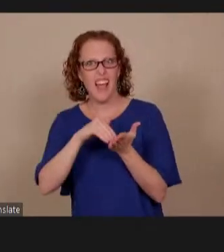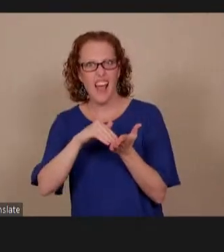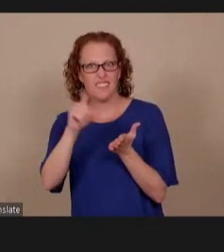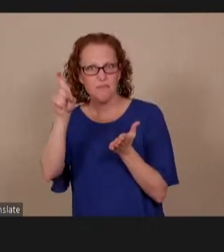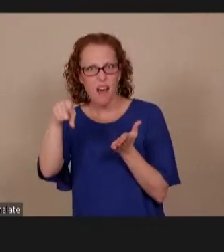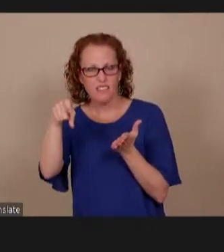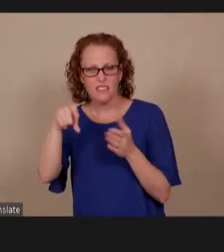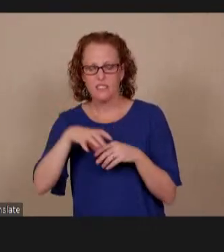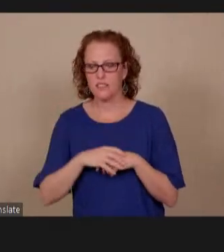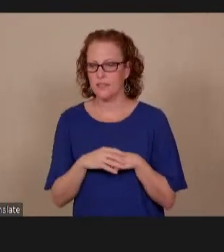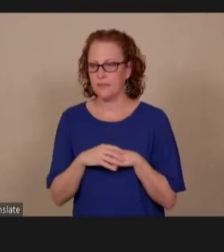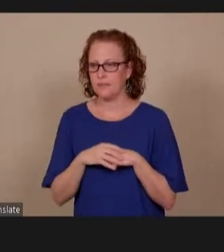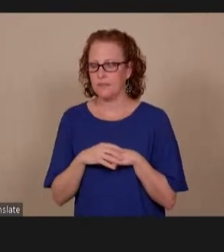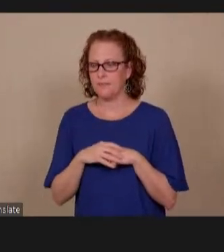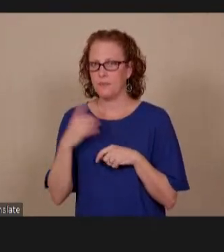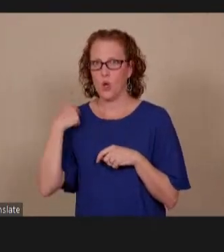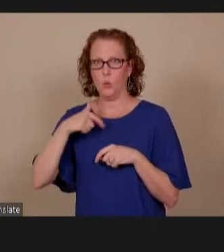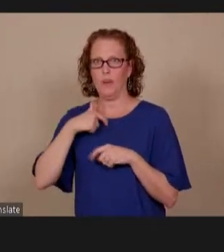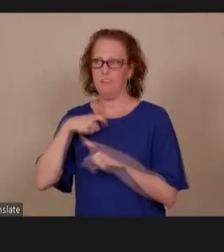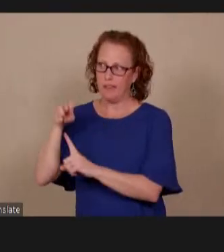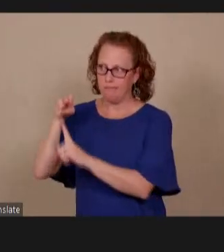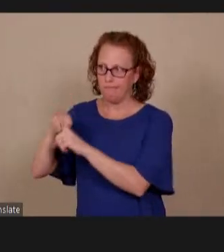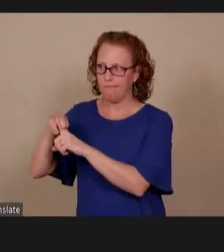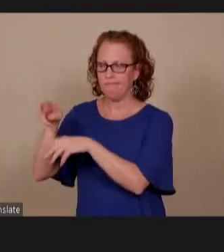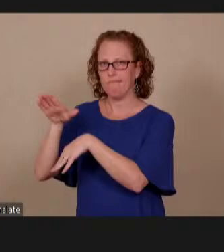redistricting consultant.